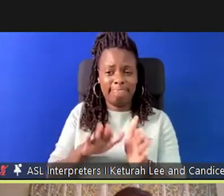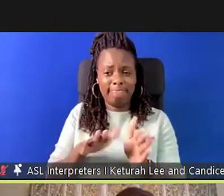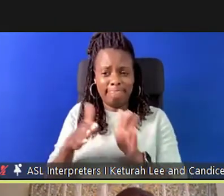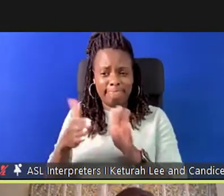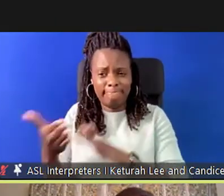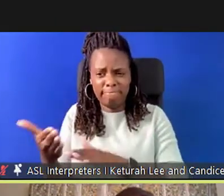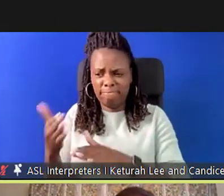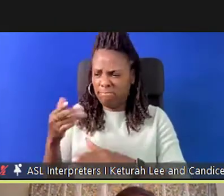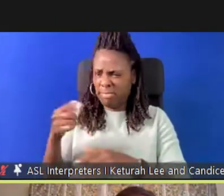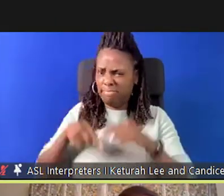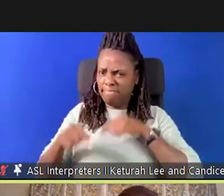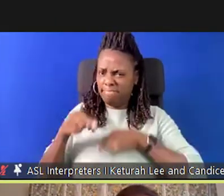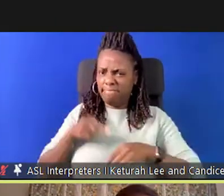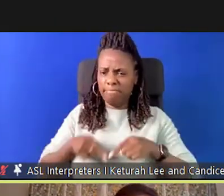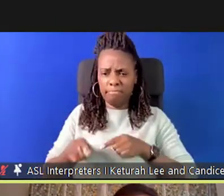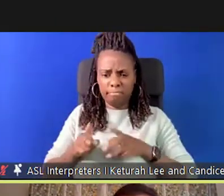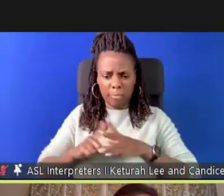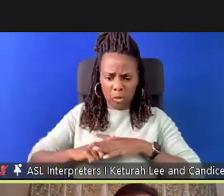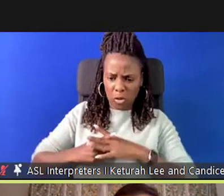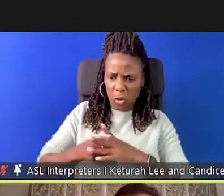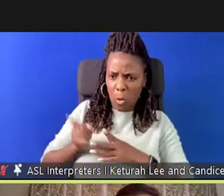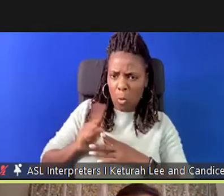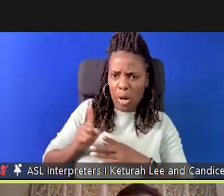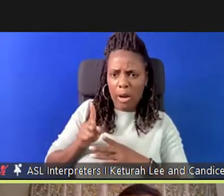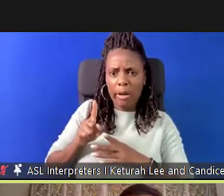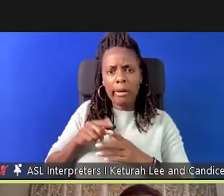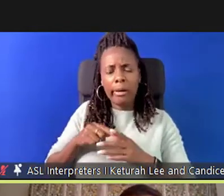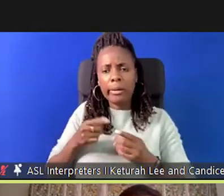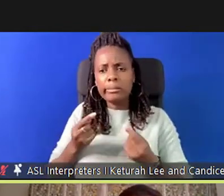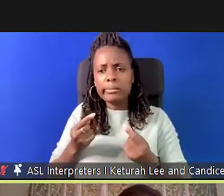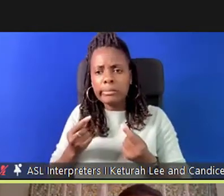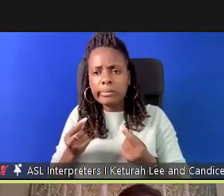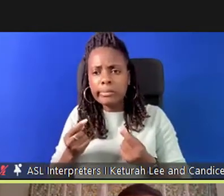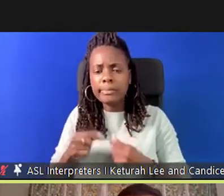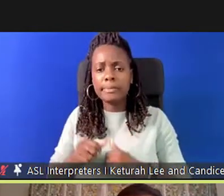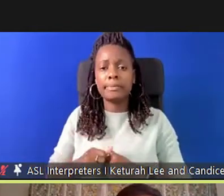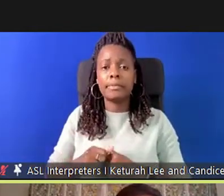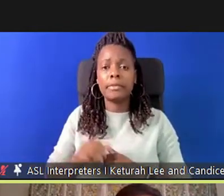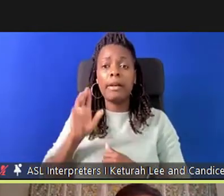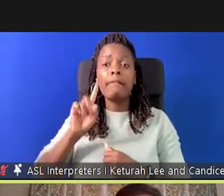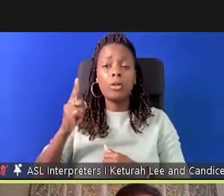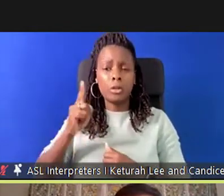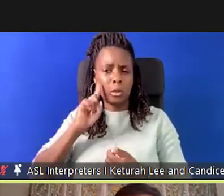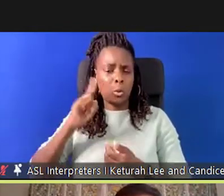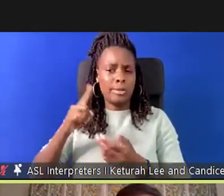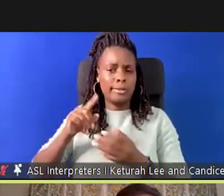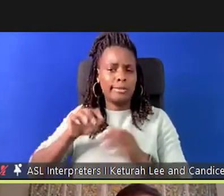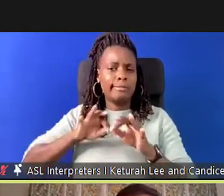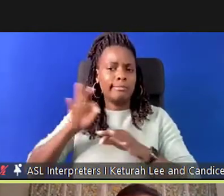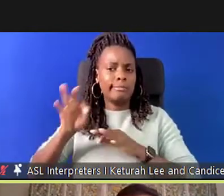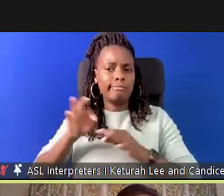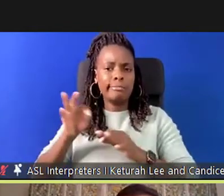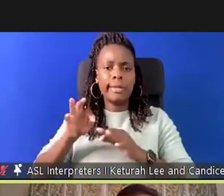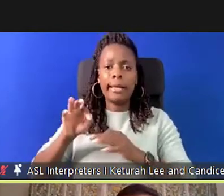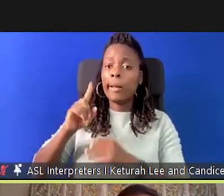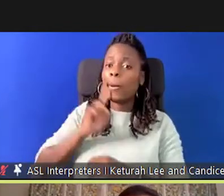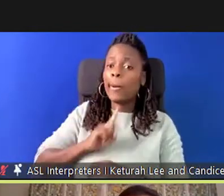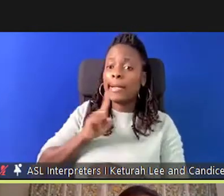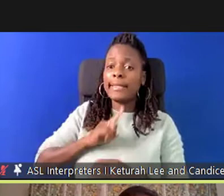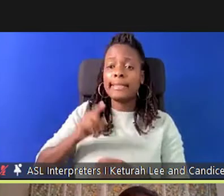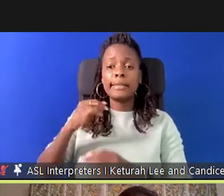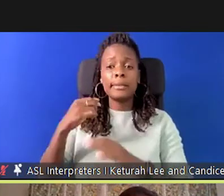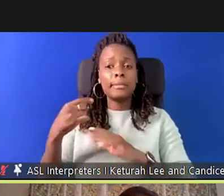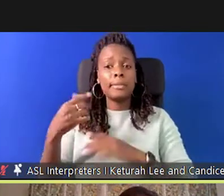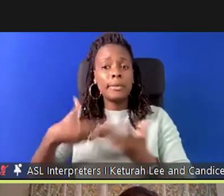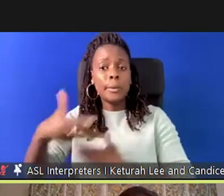We'll be discussing three primary topics. The first is I'll briefly touch on definitions of loneliness and social isolation, and